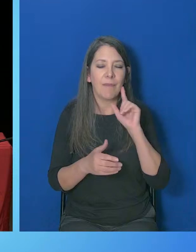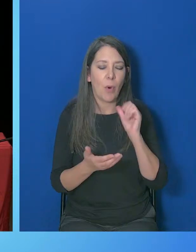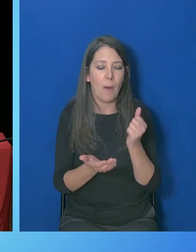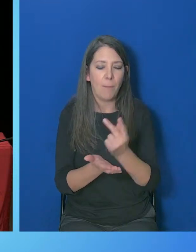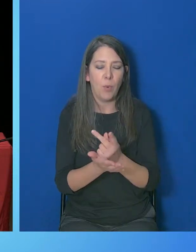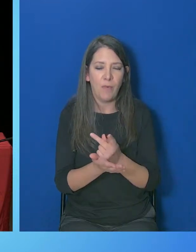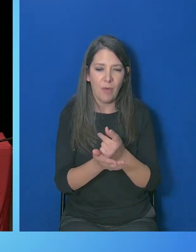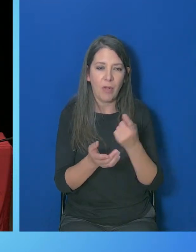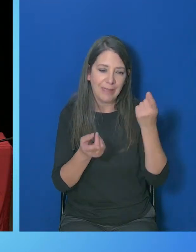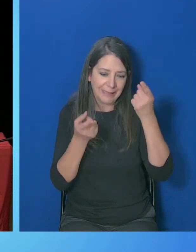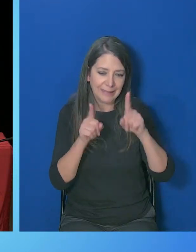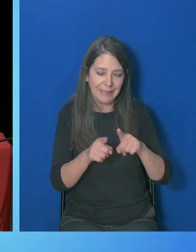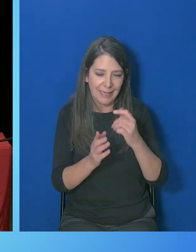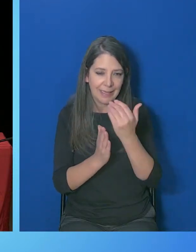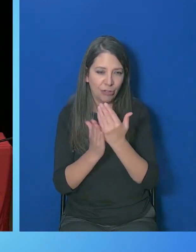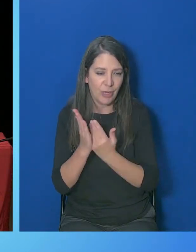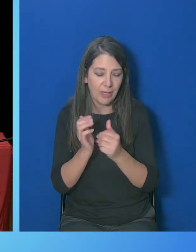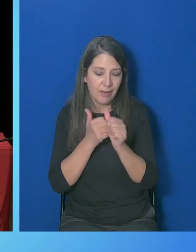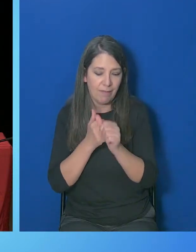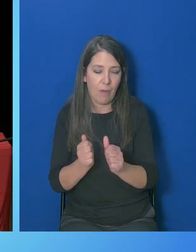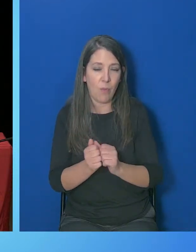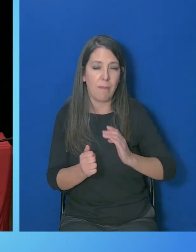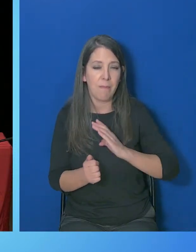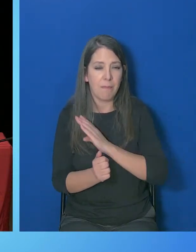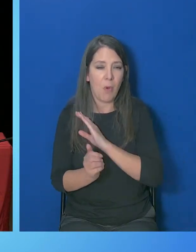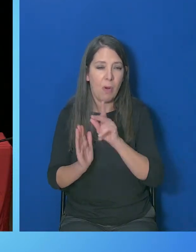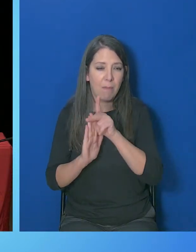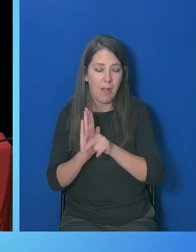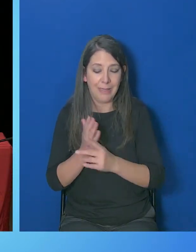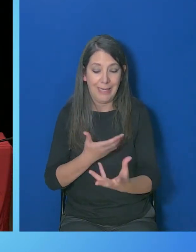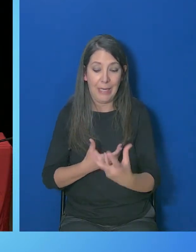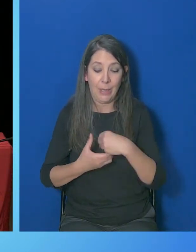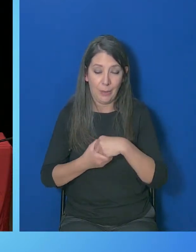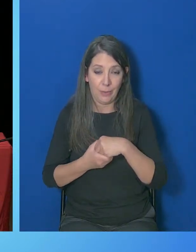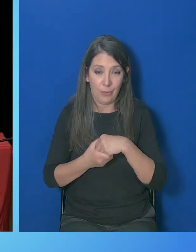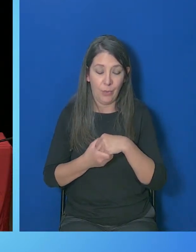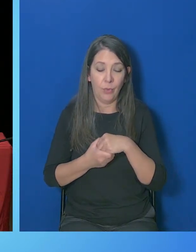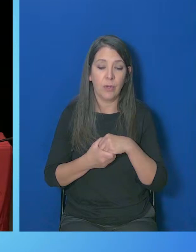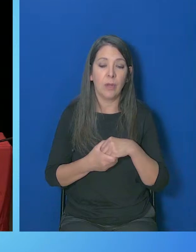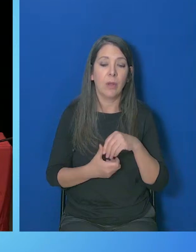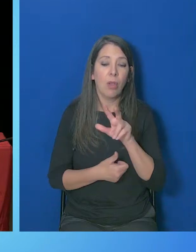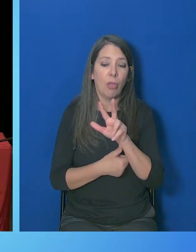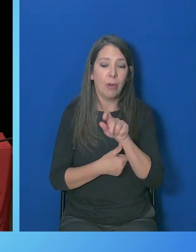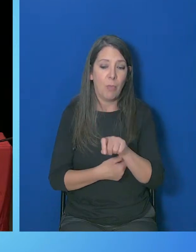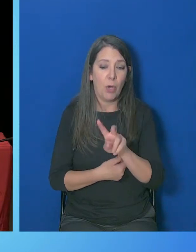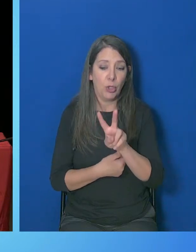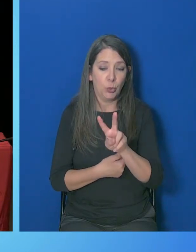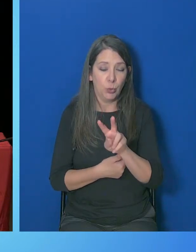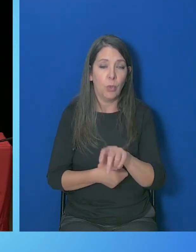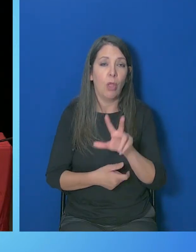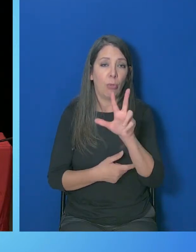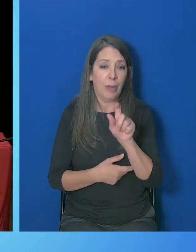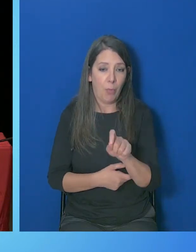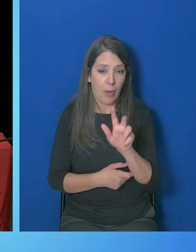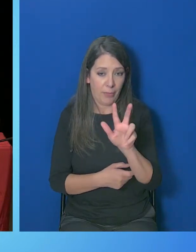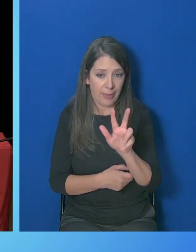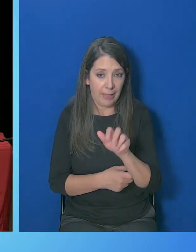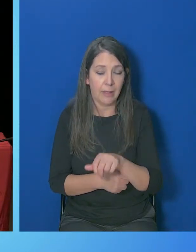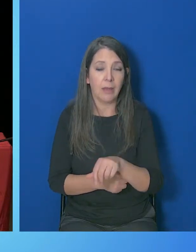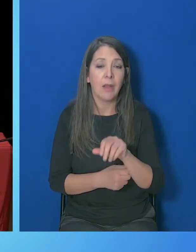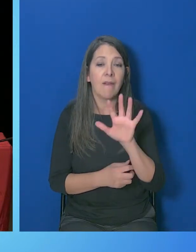consent agenda consistent with board policy to include items 3.2,